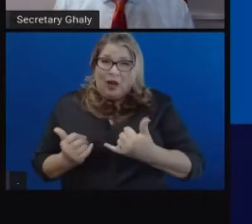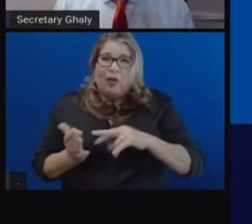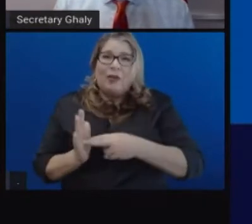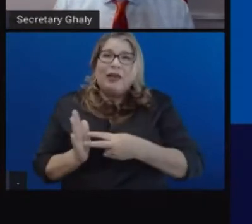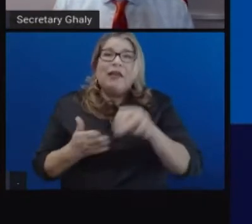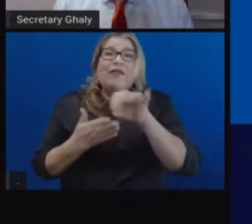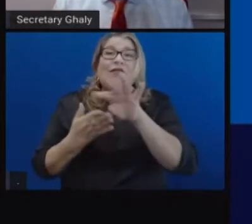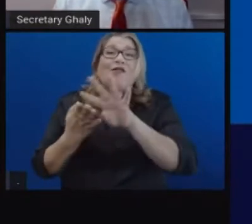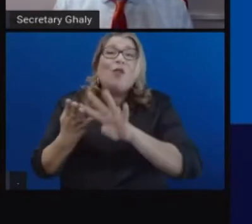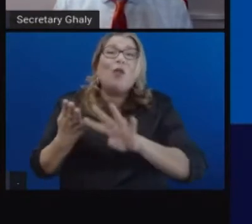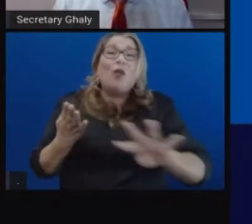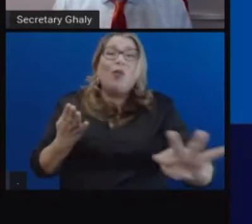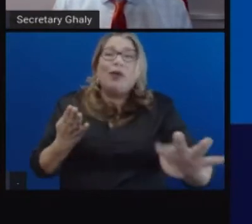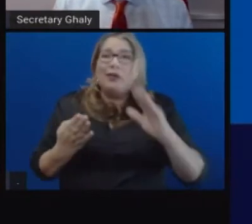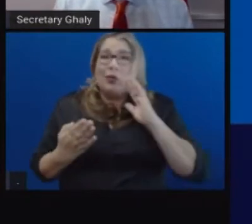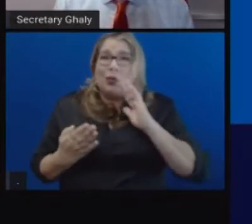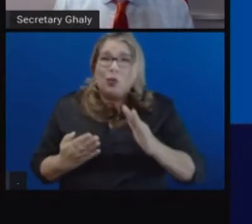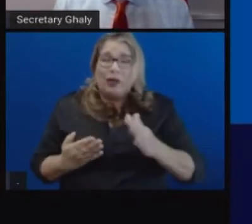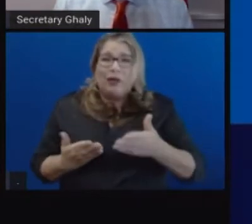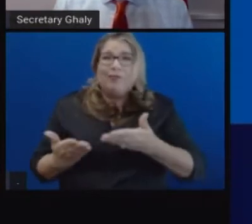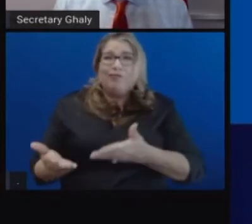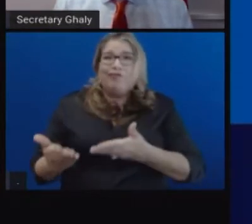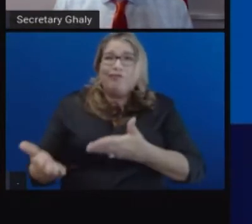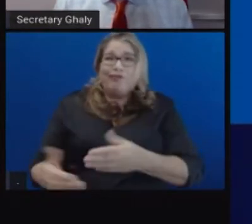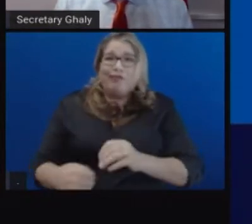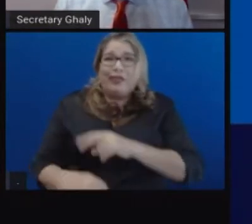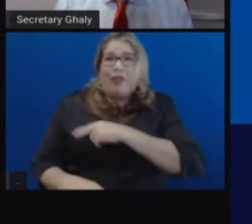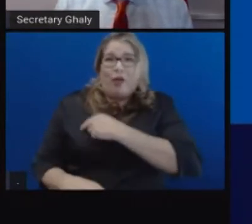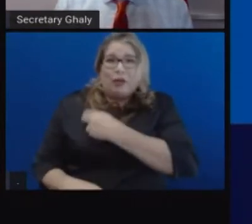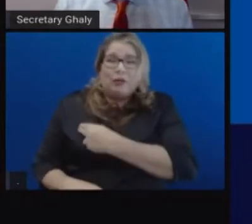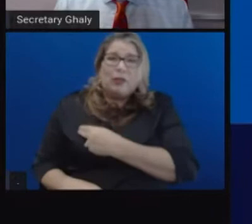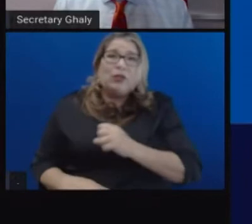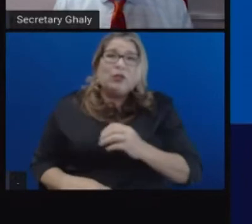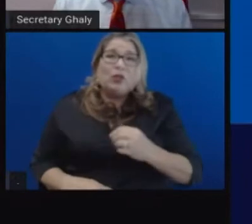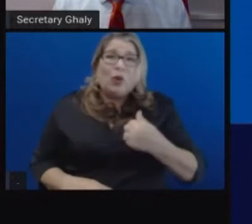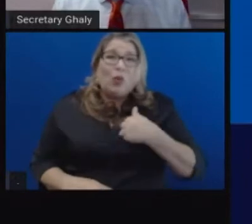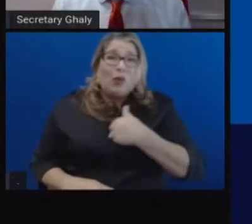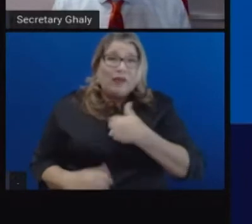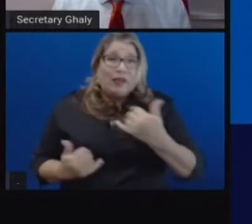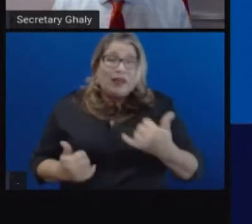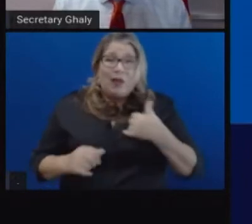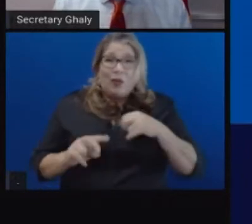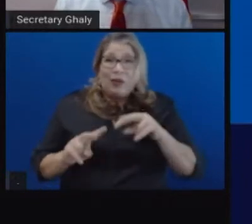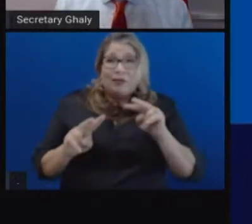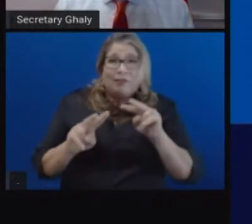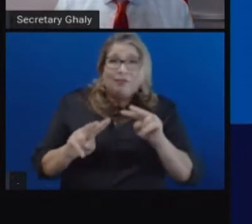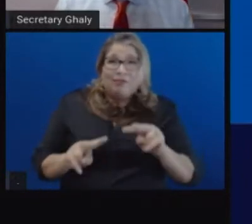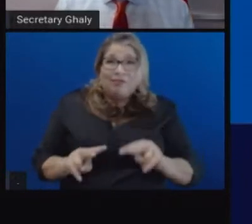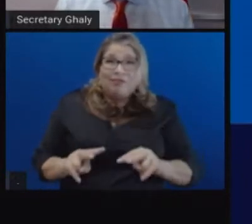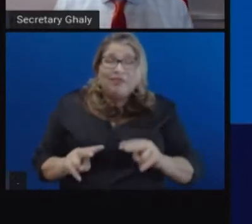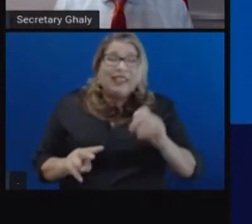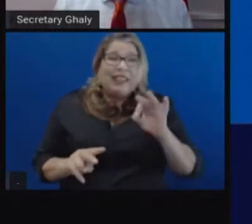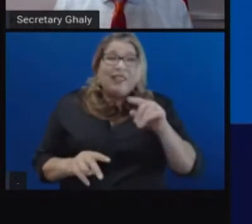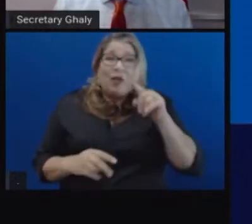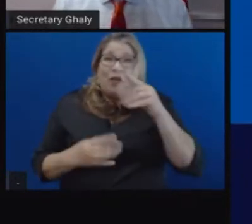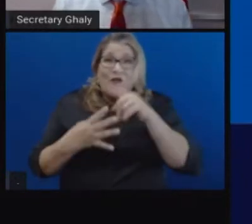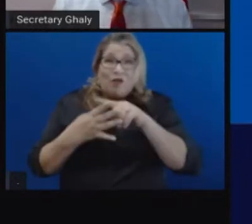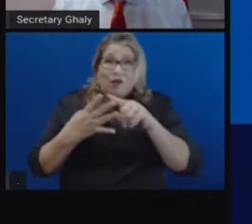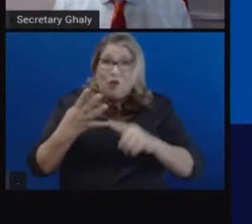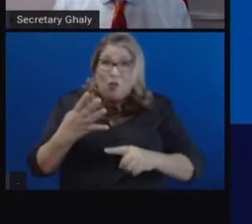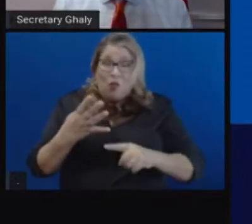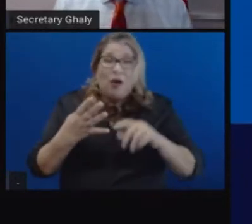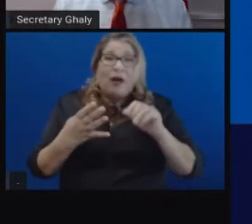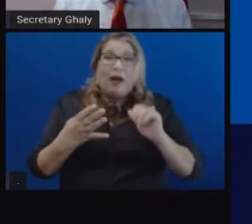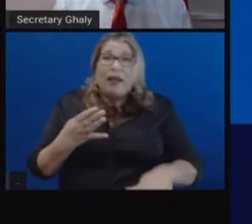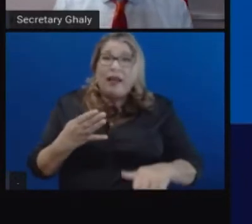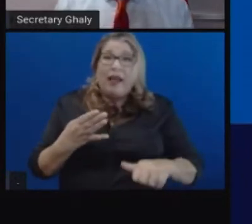at what point do any one of these regions come out of the regional stay-at-home order. Currently, all 4 regions are remaining under